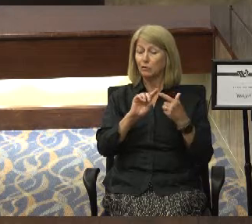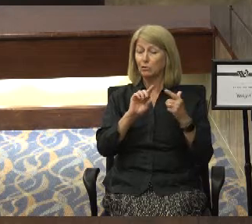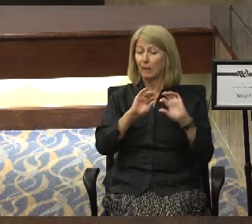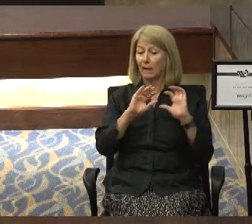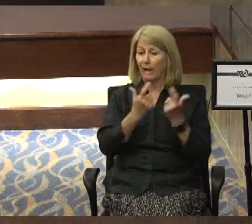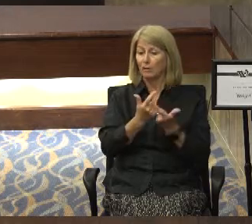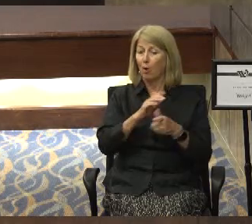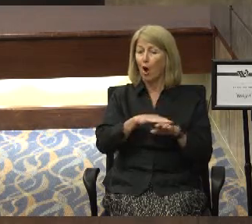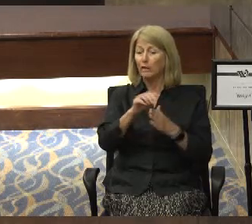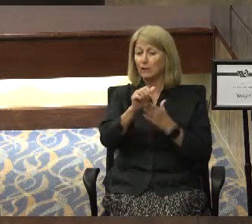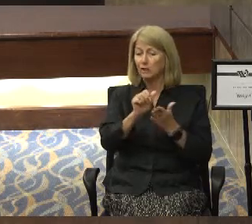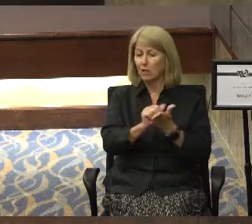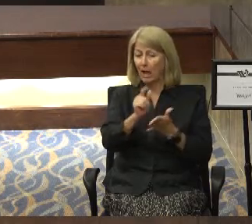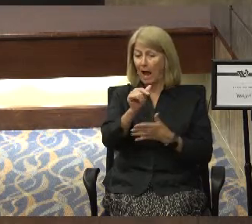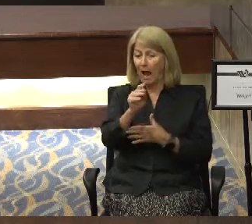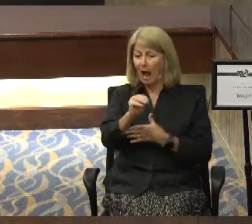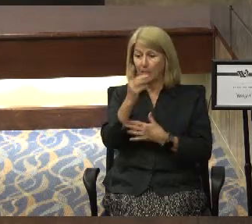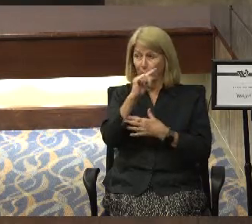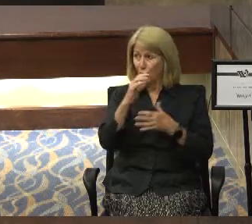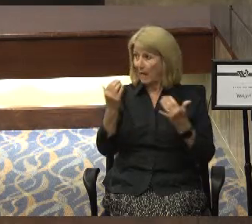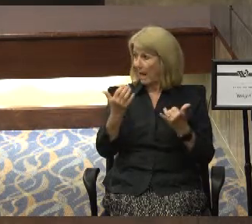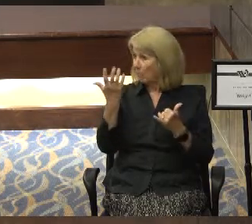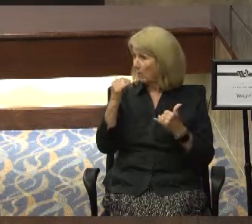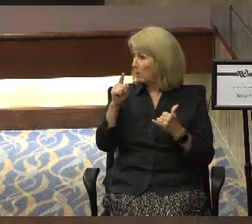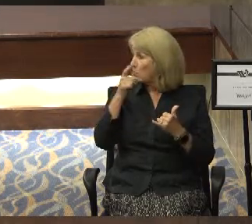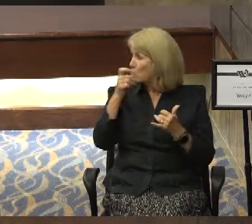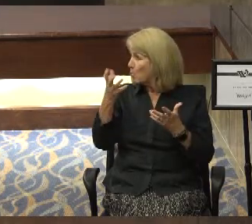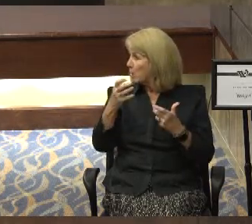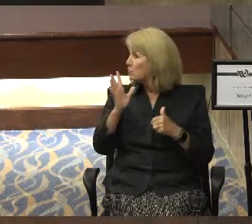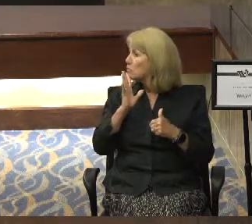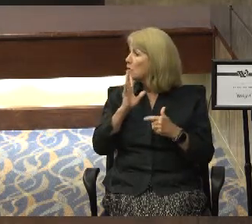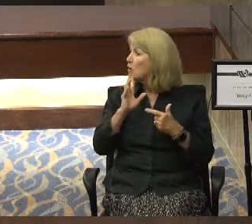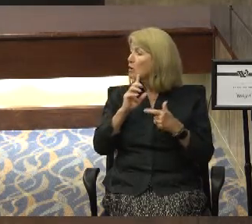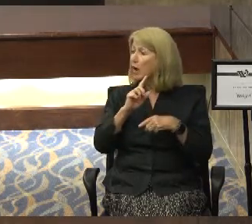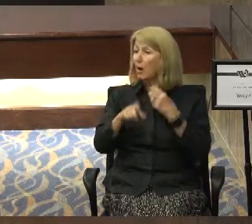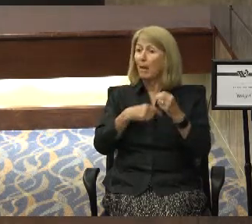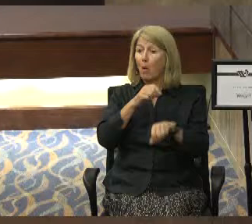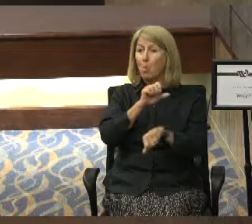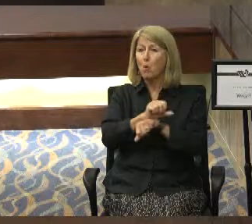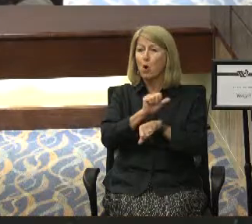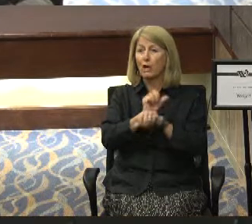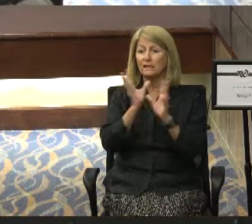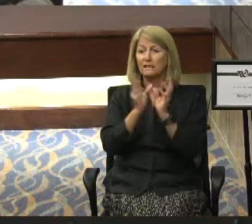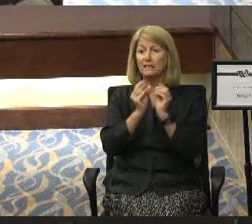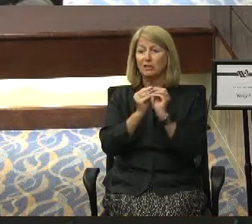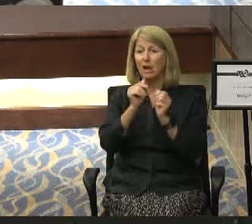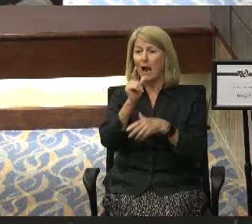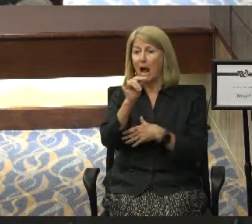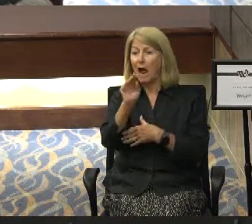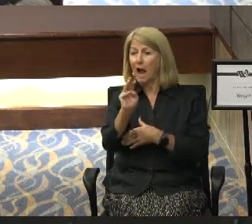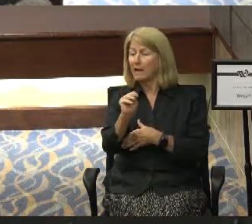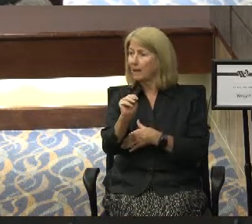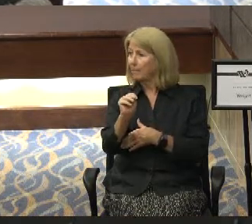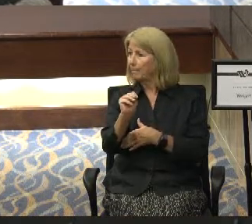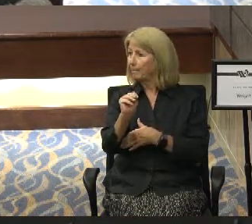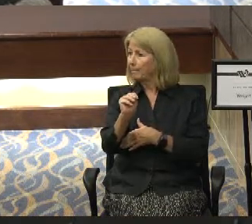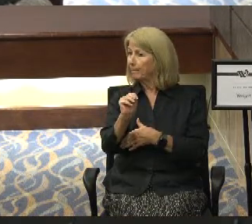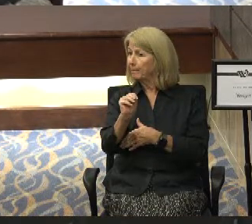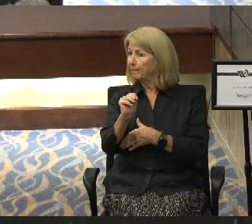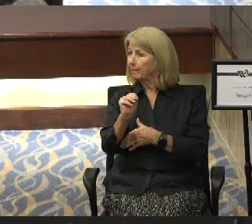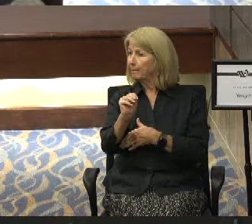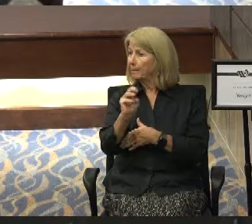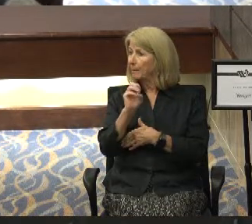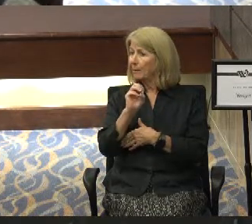on agenda items, but for now, is there anyone who would like to speak on a work session item? Or have there been any cards